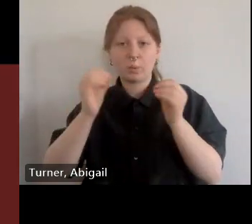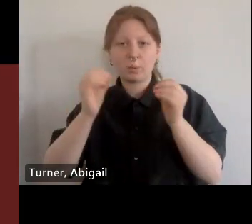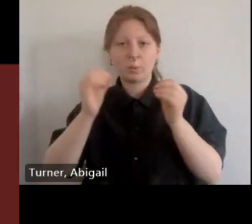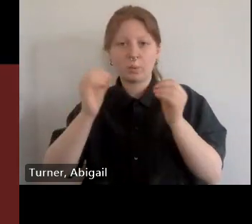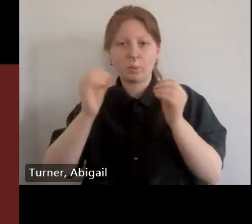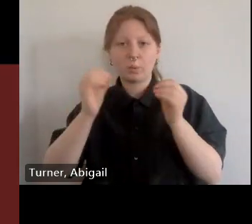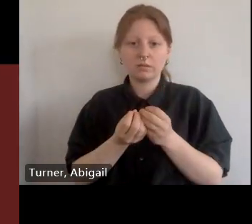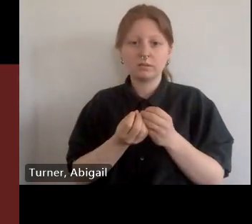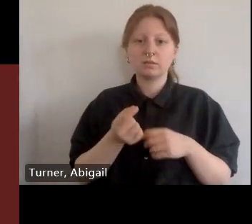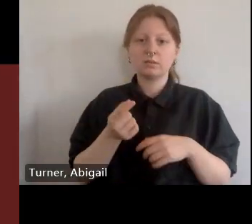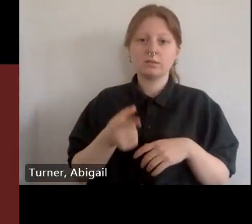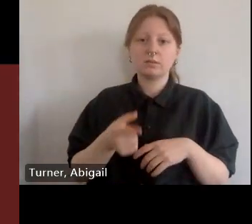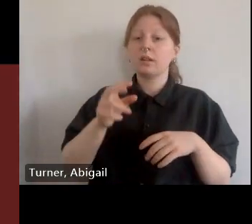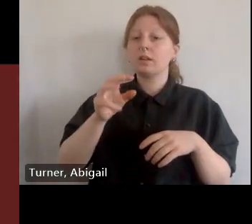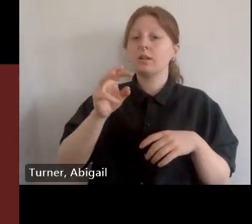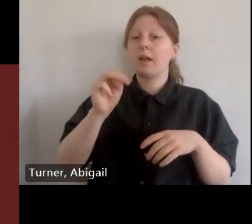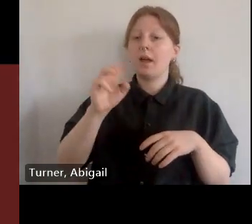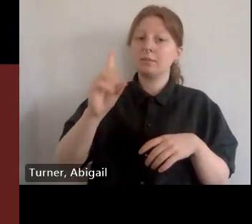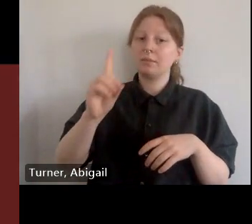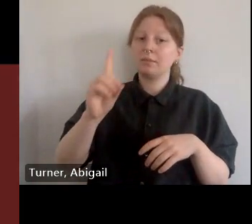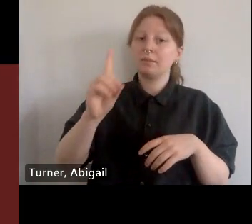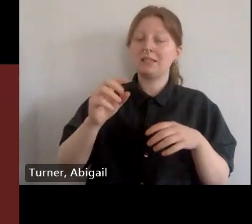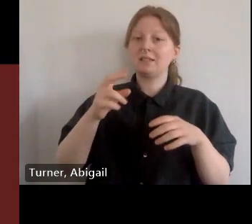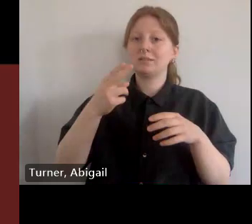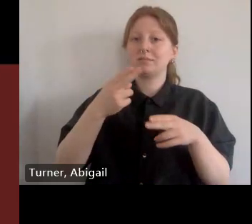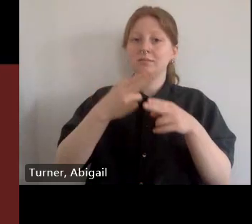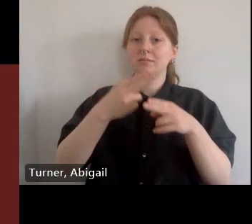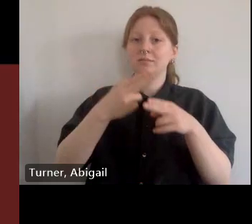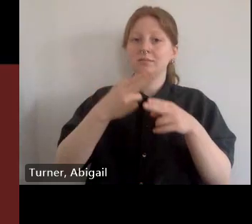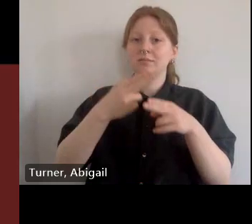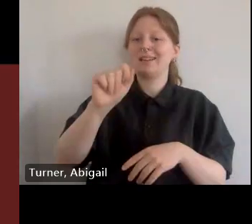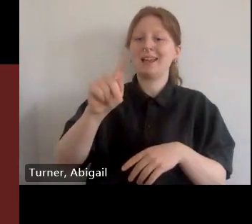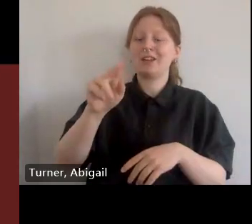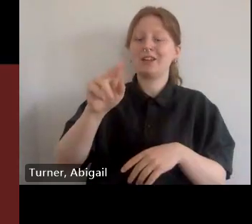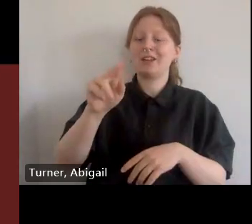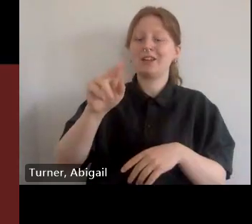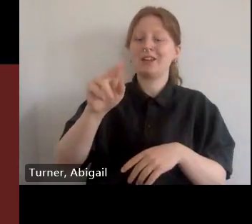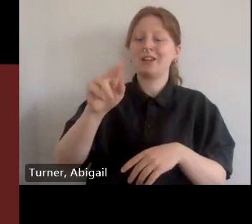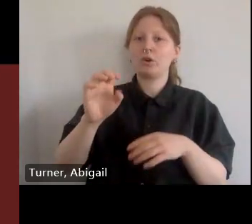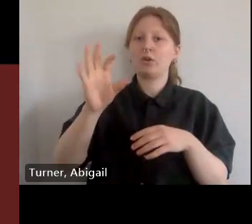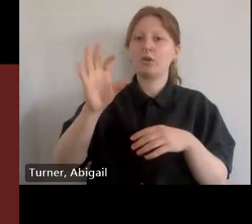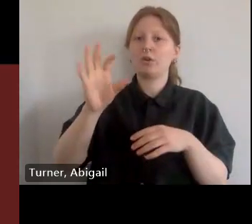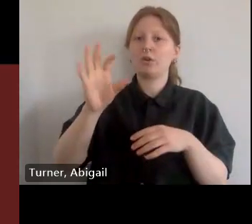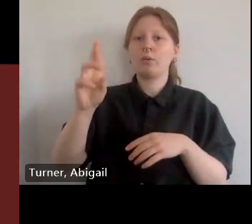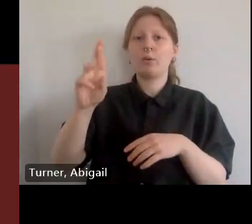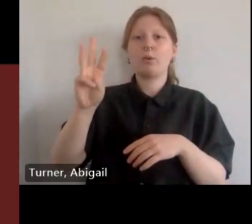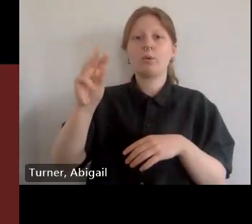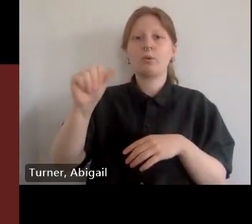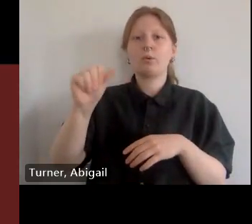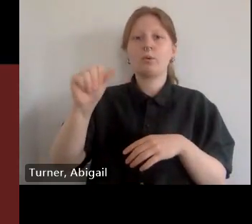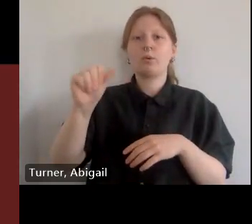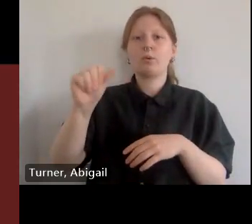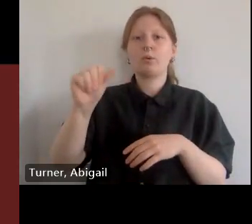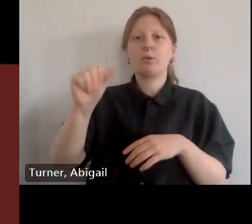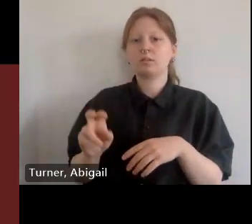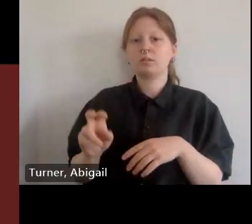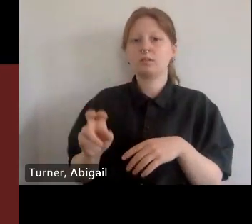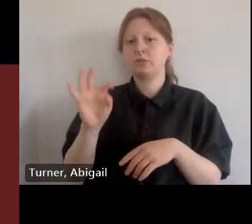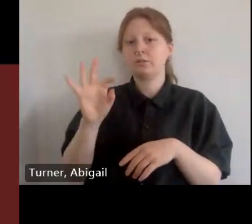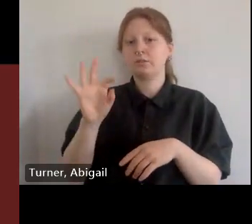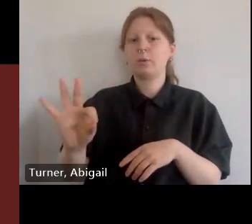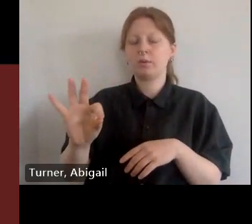great. I don't think the trust does any volunteer opportunities. There's quite a few. I'm gonna say